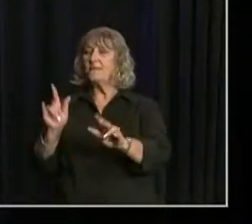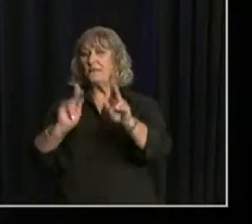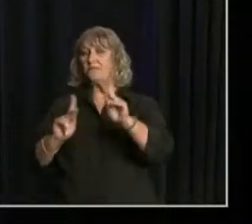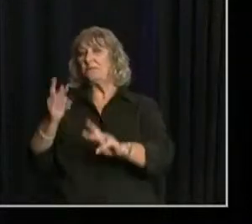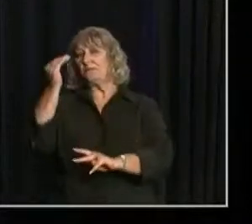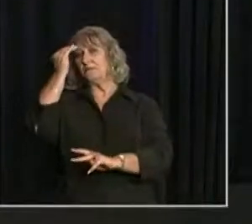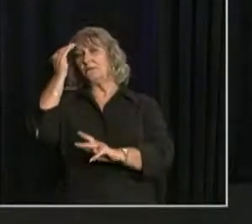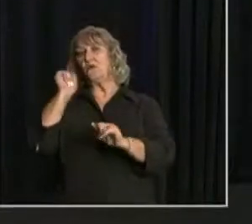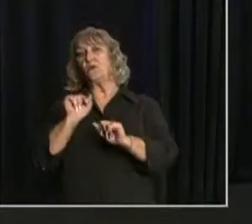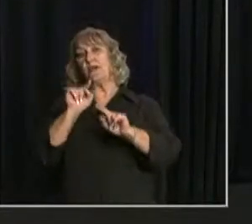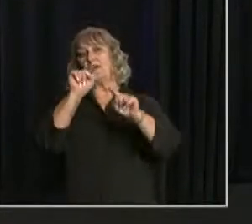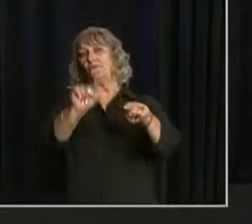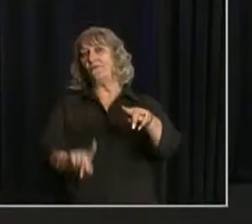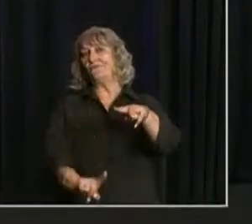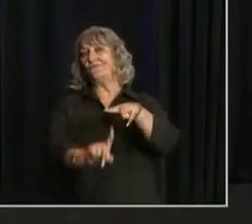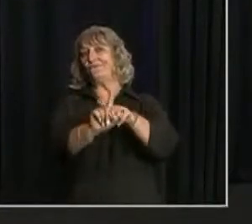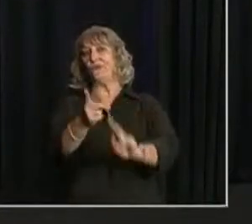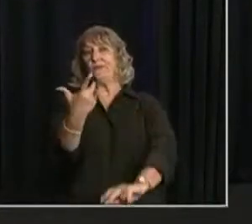the week.